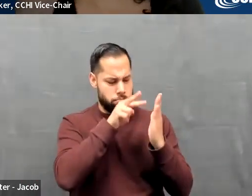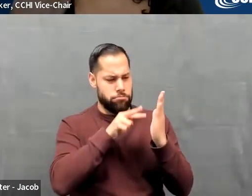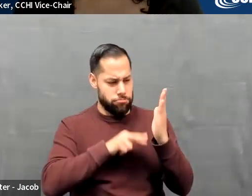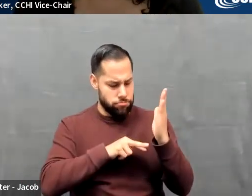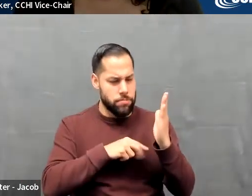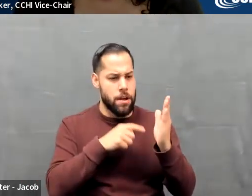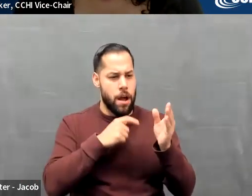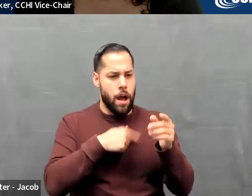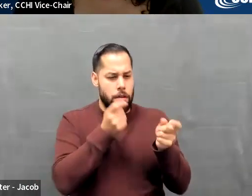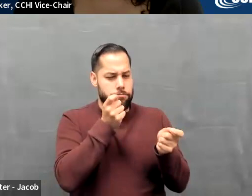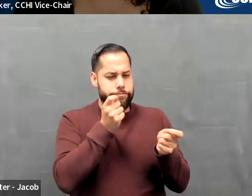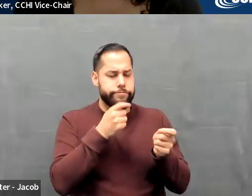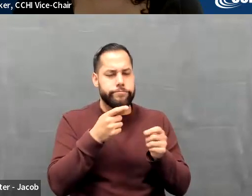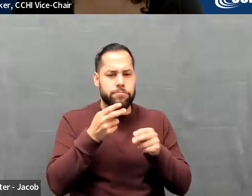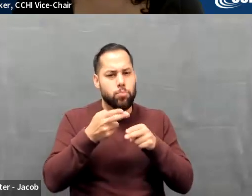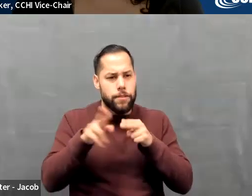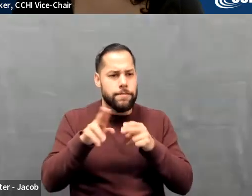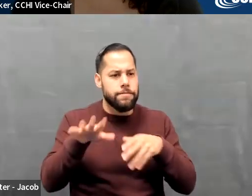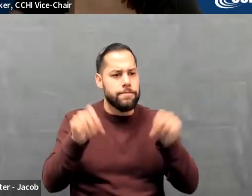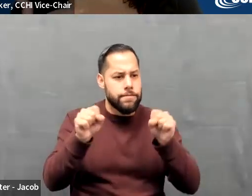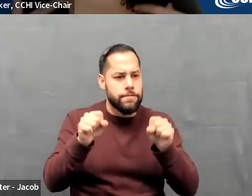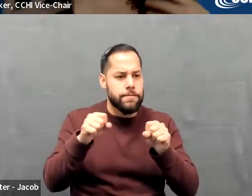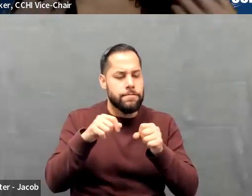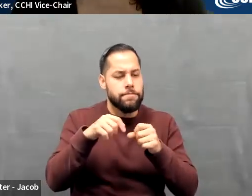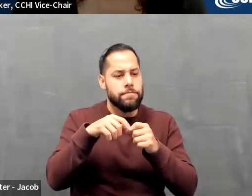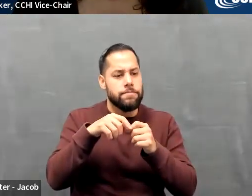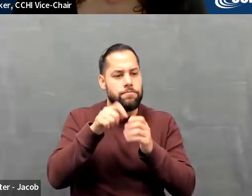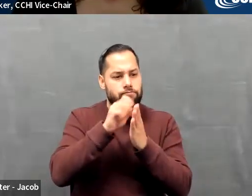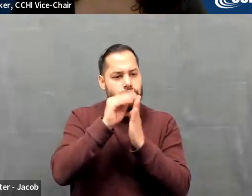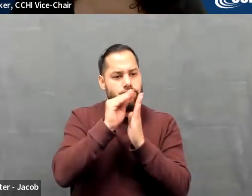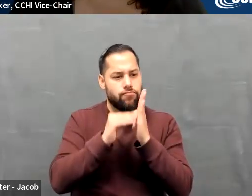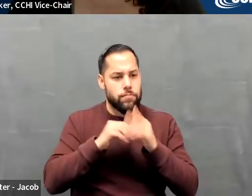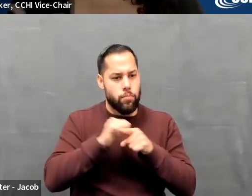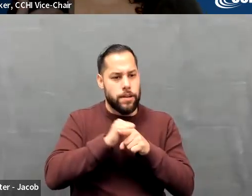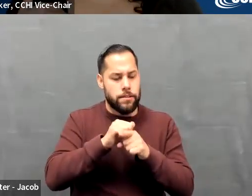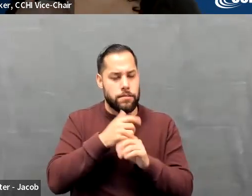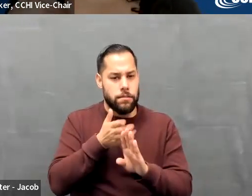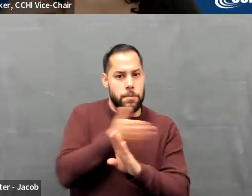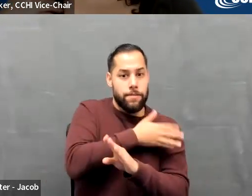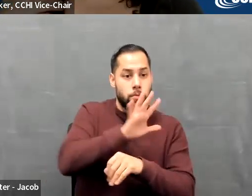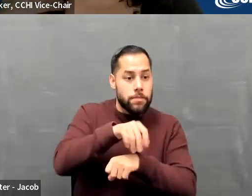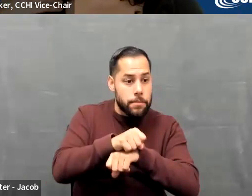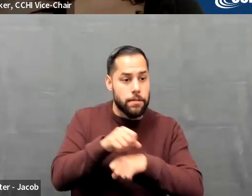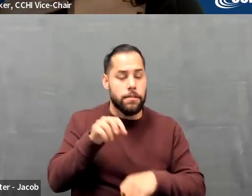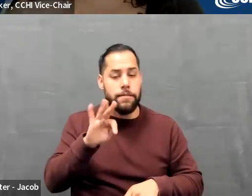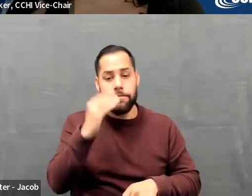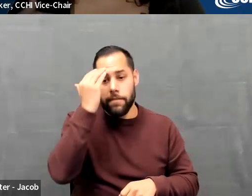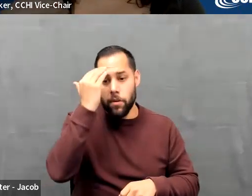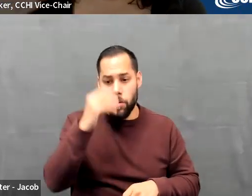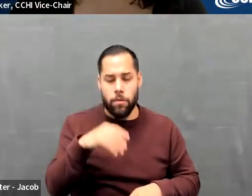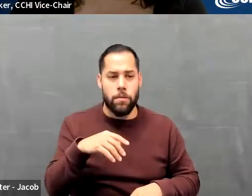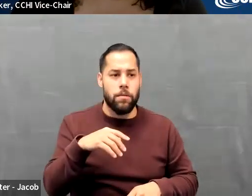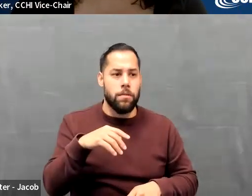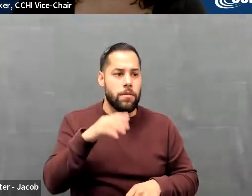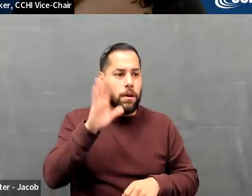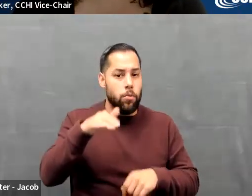to do a little bit of note-taking practice. Or also before an assignment, if I know that I'm going to be doing